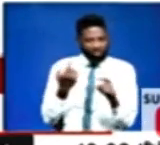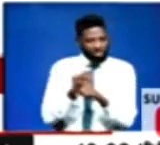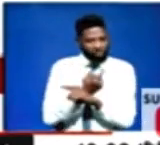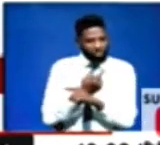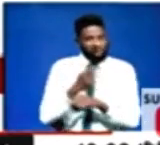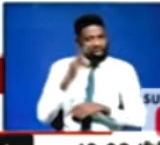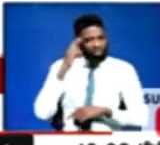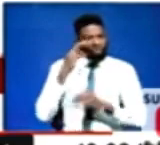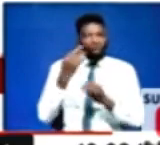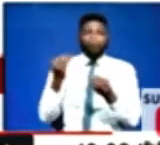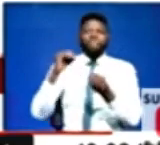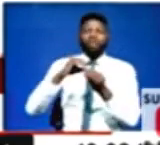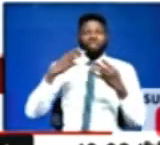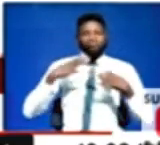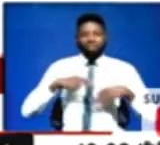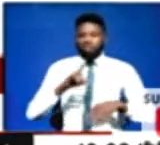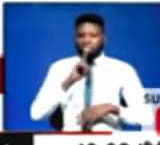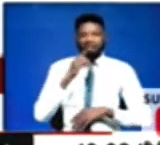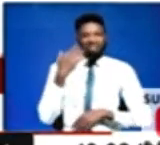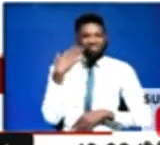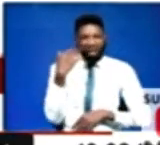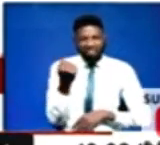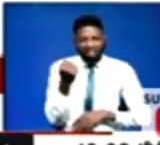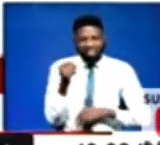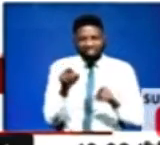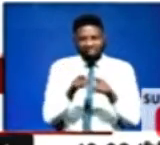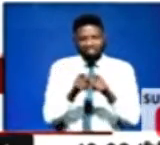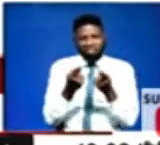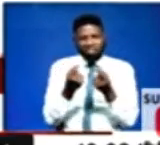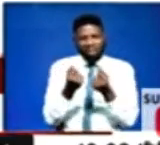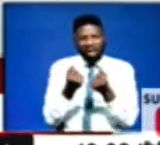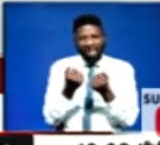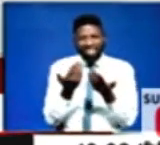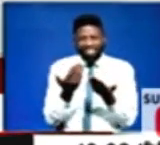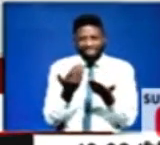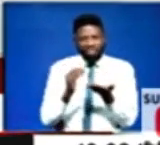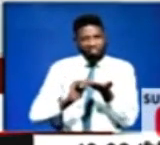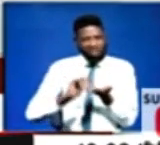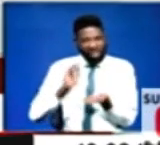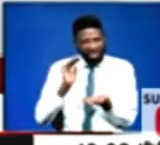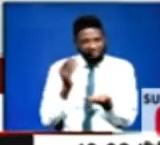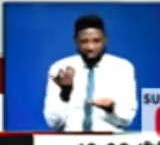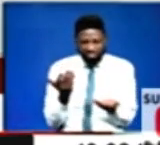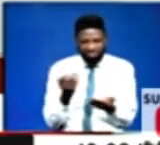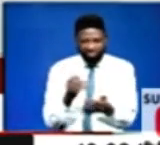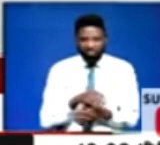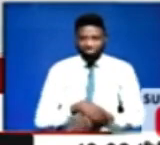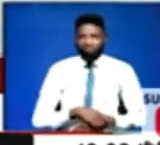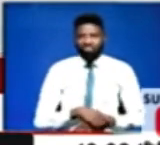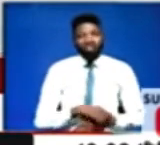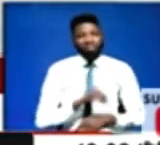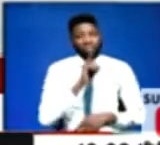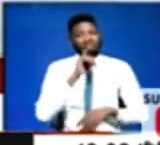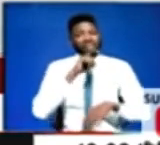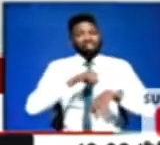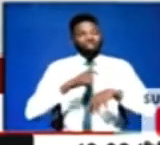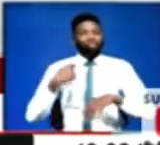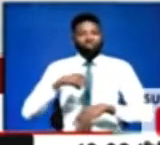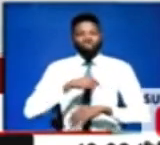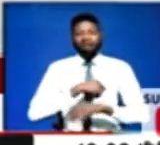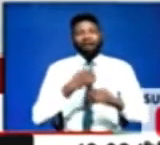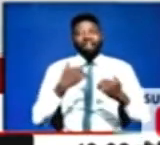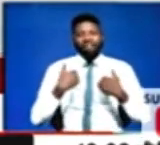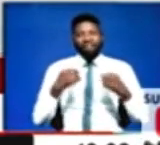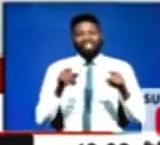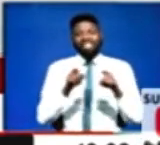say 500 shillings as a minimum. Let me say that anytime we have a PG, we always take stock of